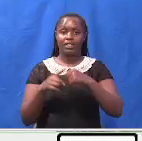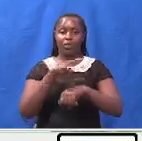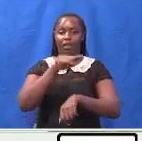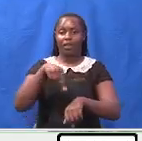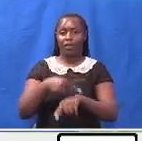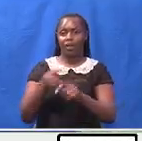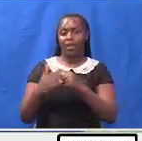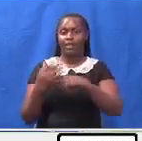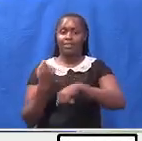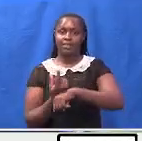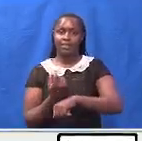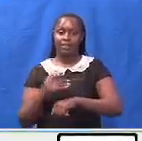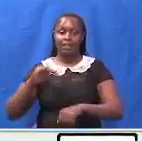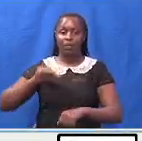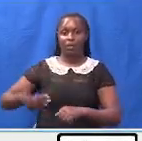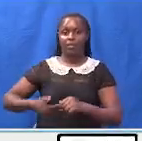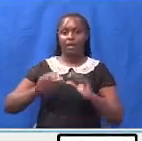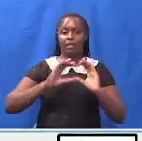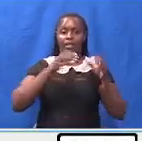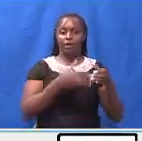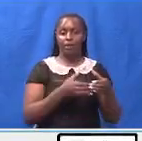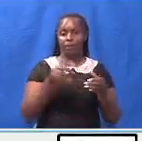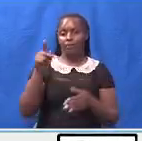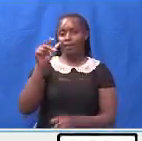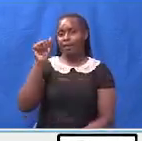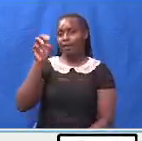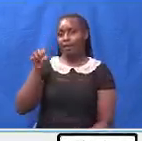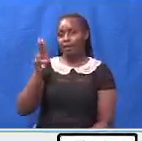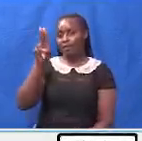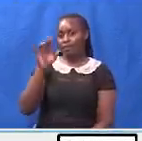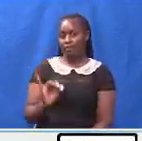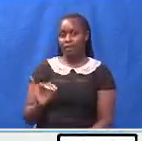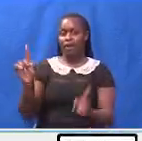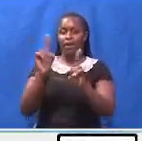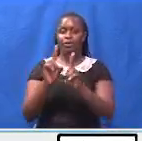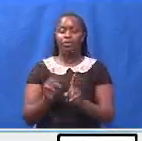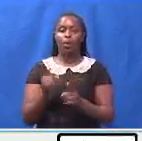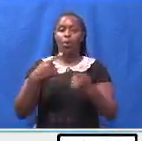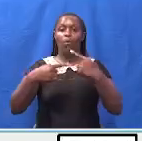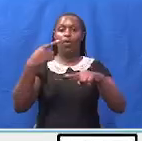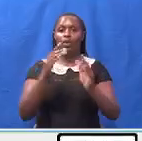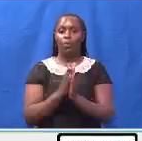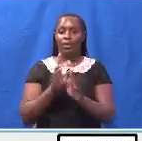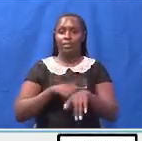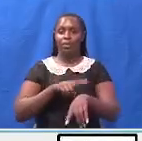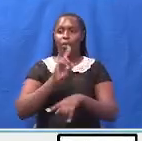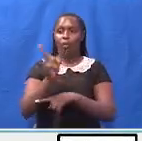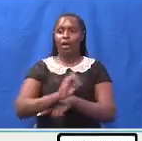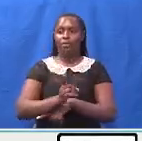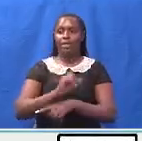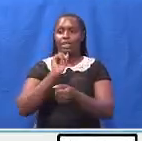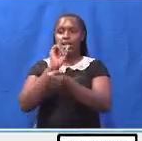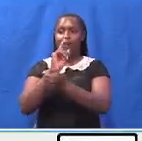1 hour 9 seconds. In the women's satellite category, Cambodian Margot Garibodian dominated with a time of 1 minute 11